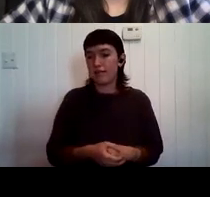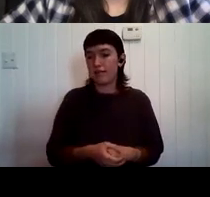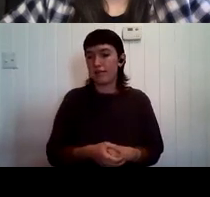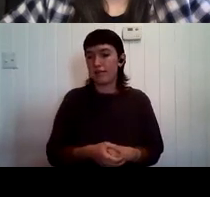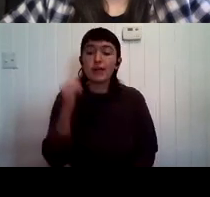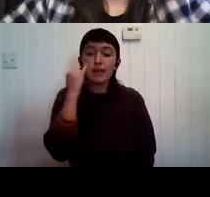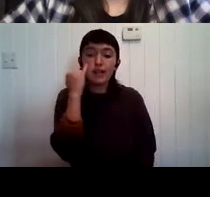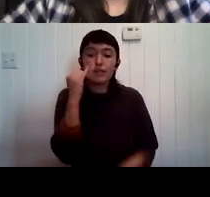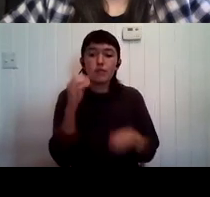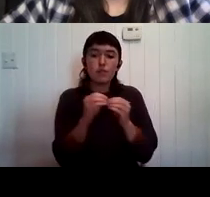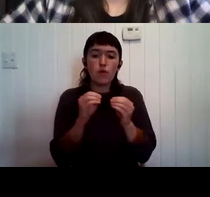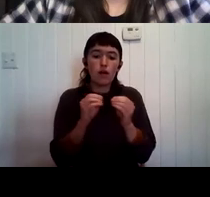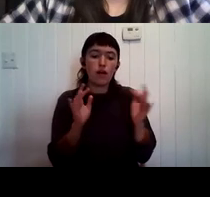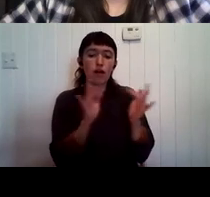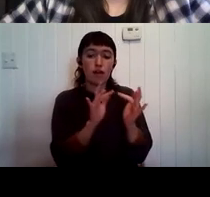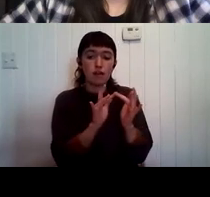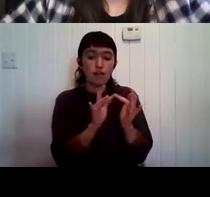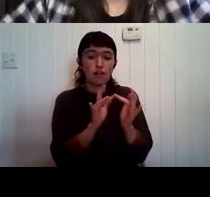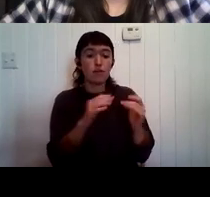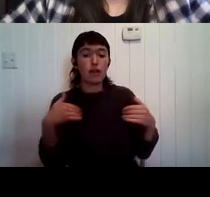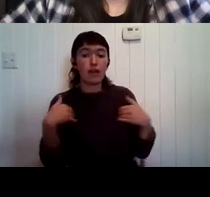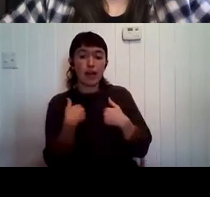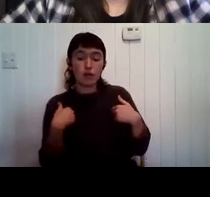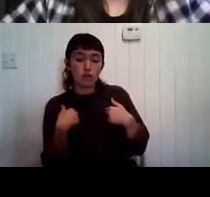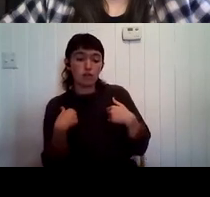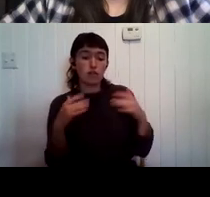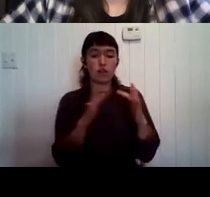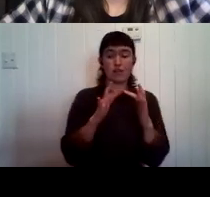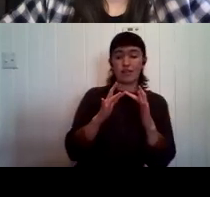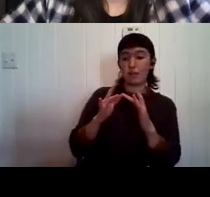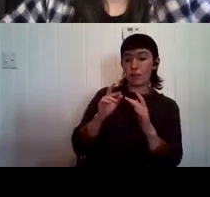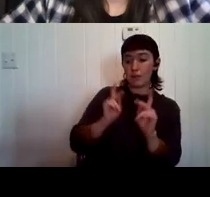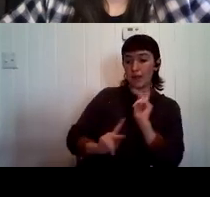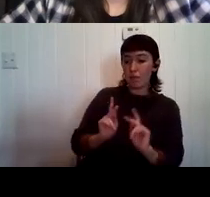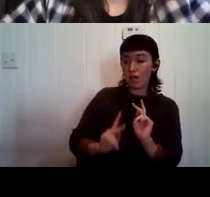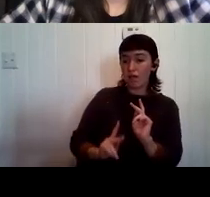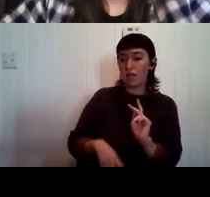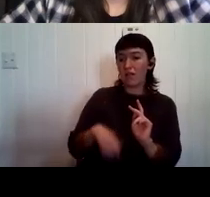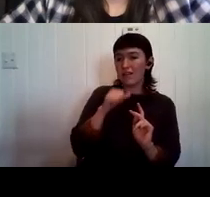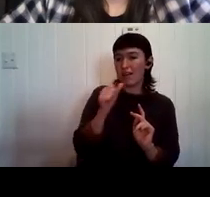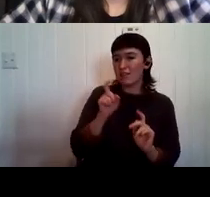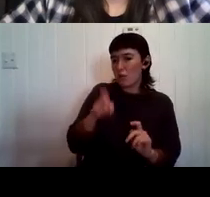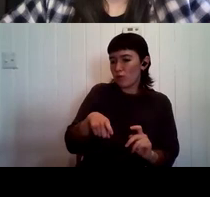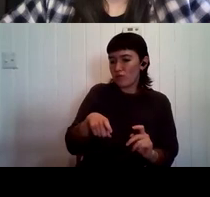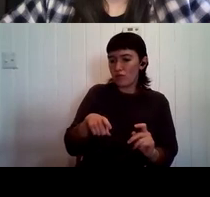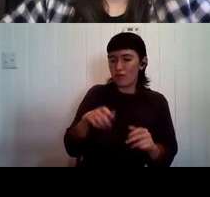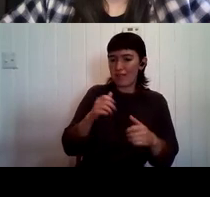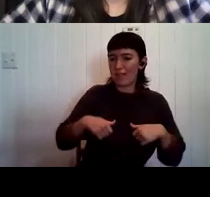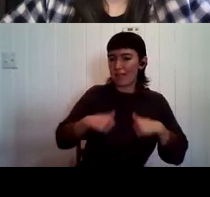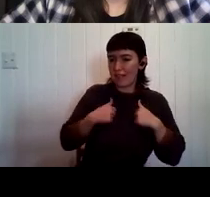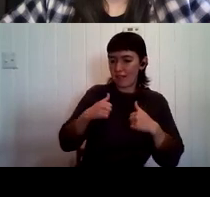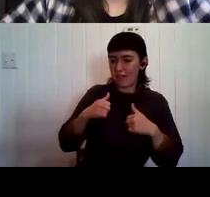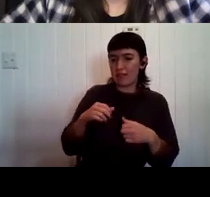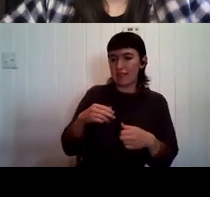animals, including people that don't belong near each other, then that increases the chance